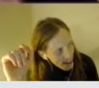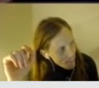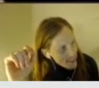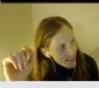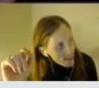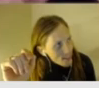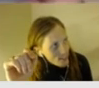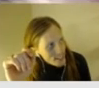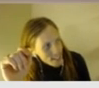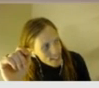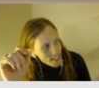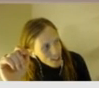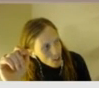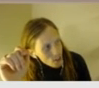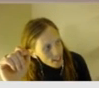how